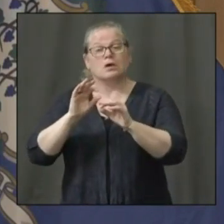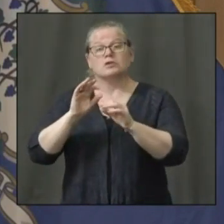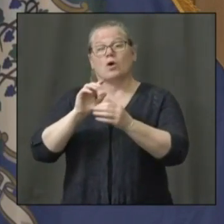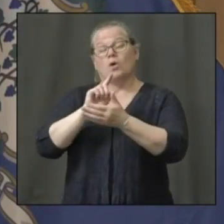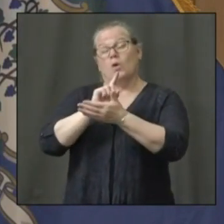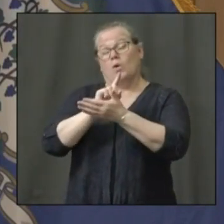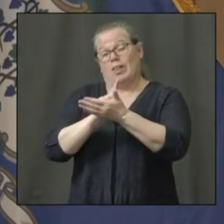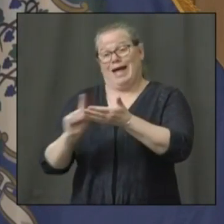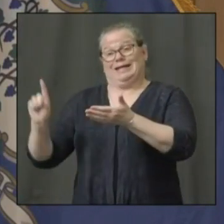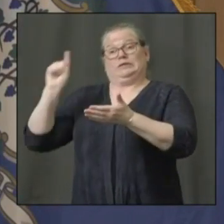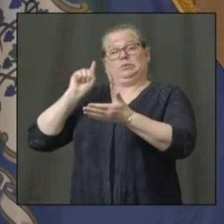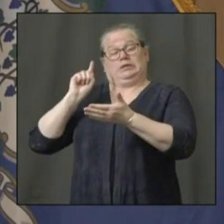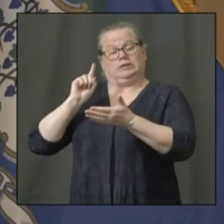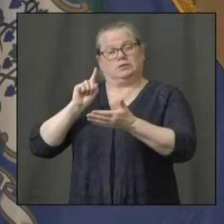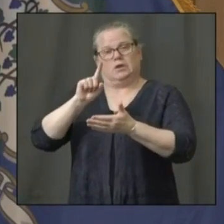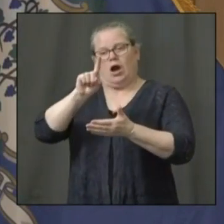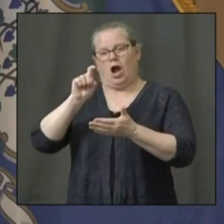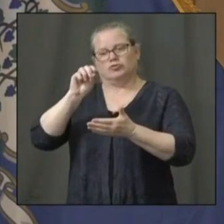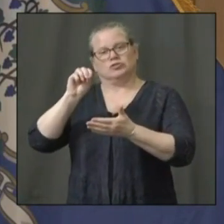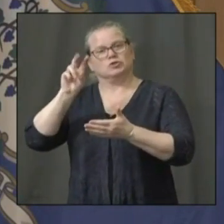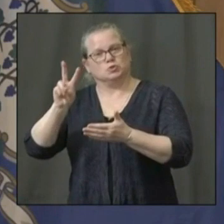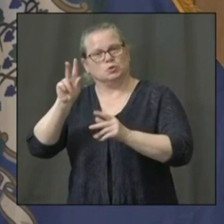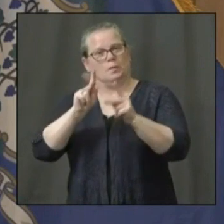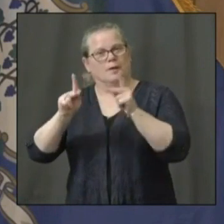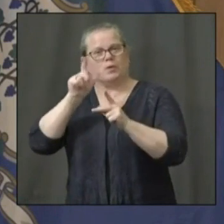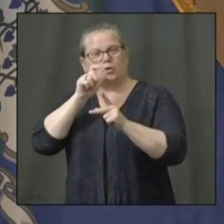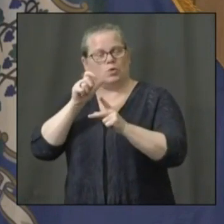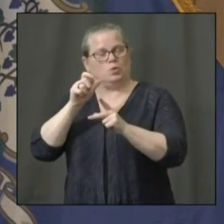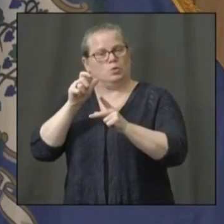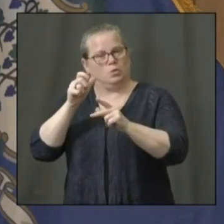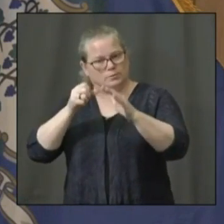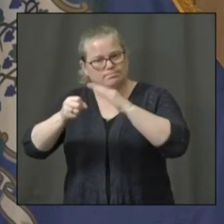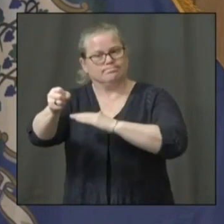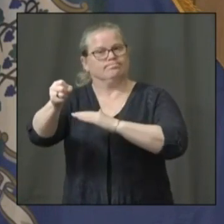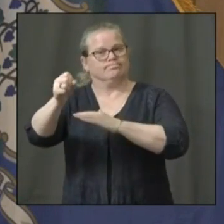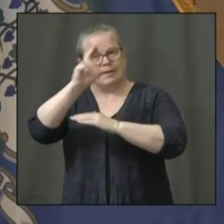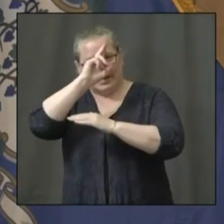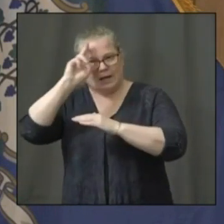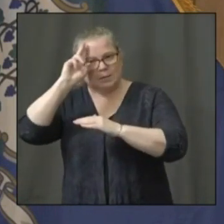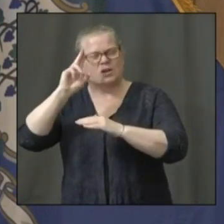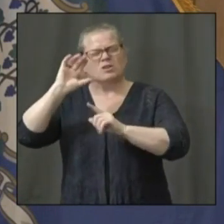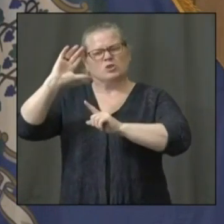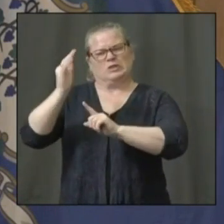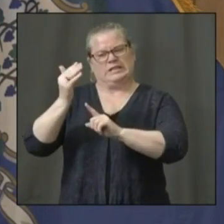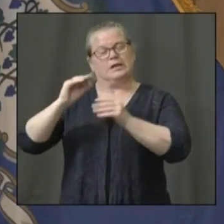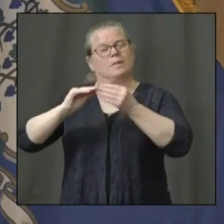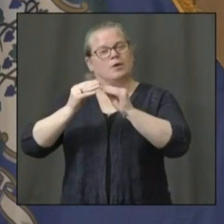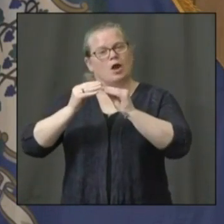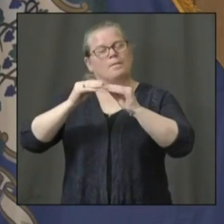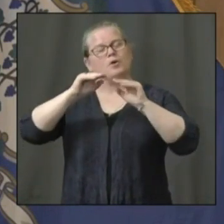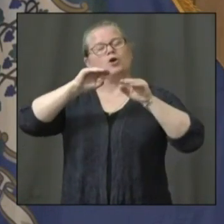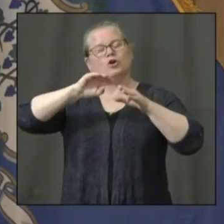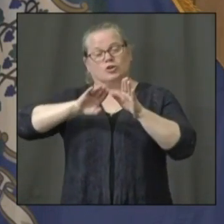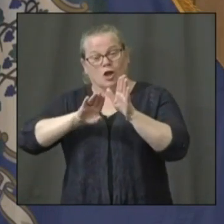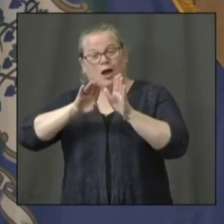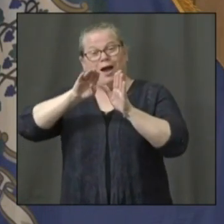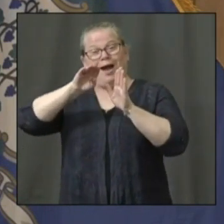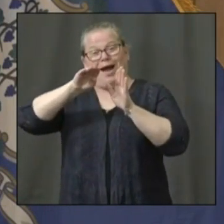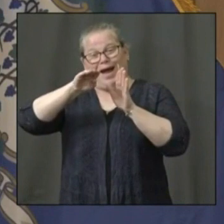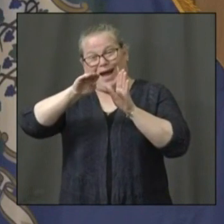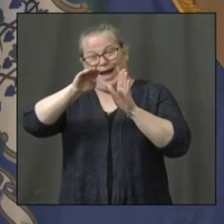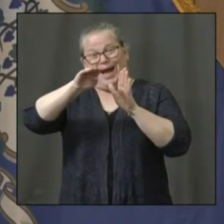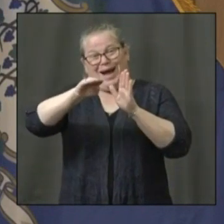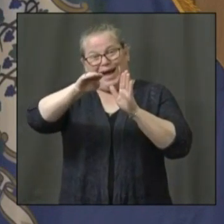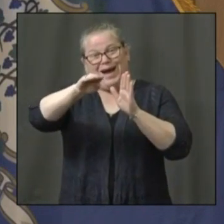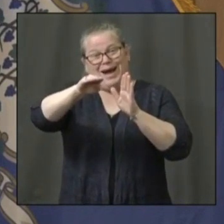hospitalizations. So at least we can say we seem to be flattening out. And what does that mean? That means it gives our